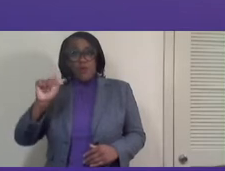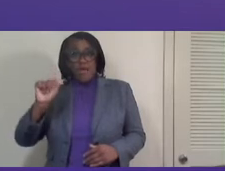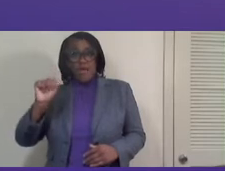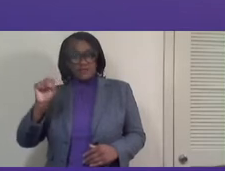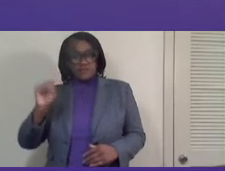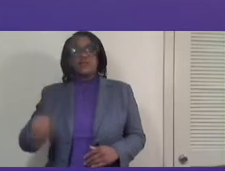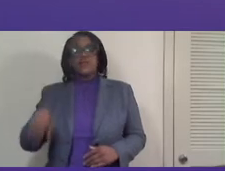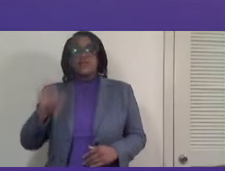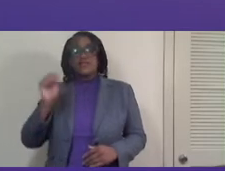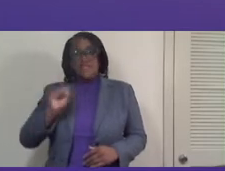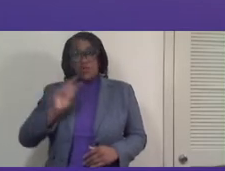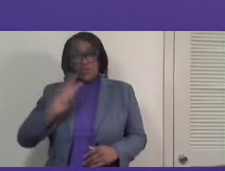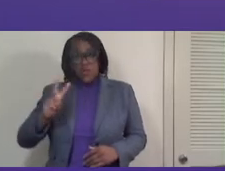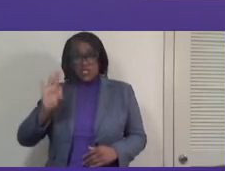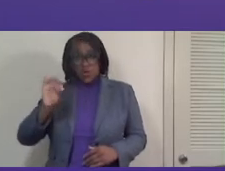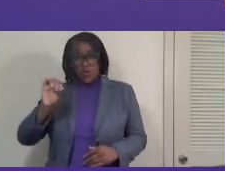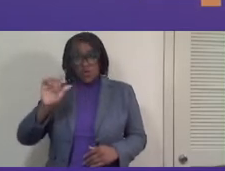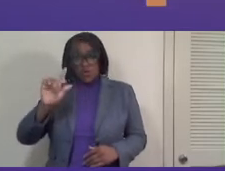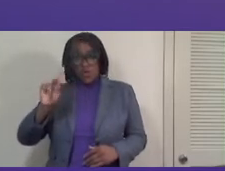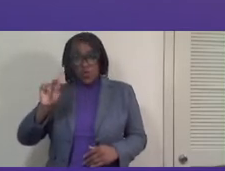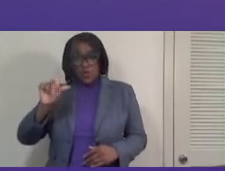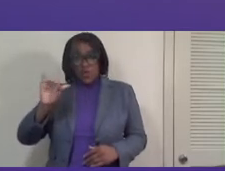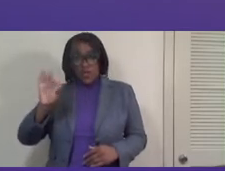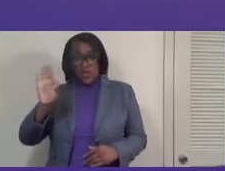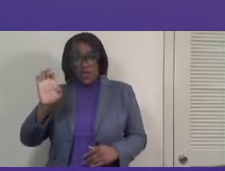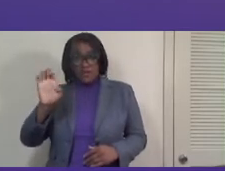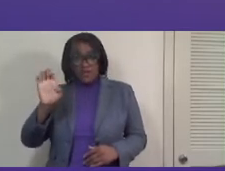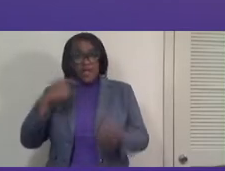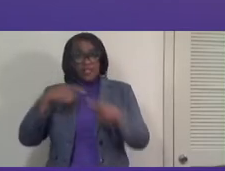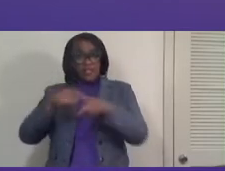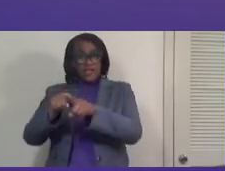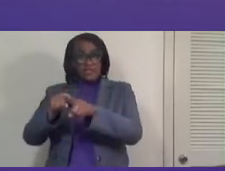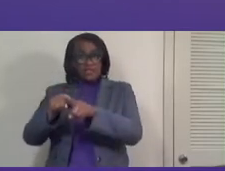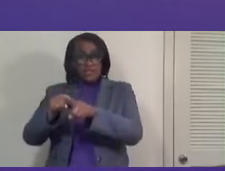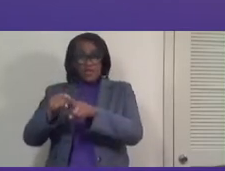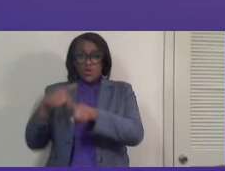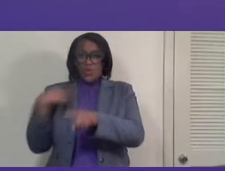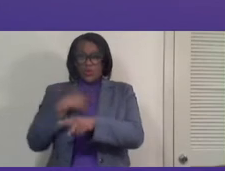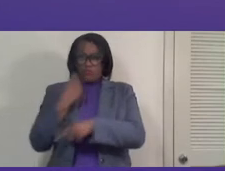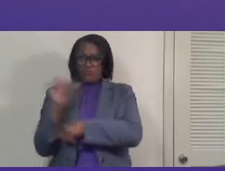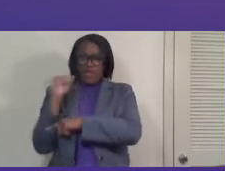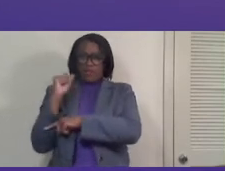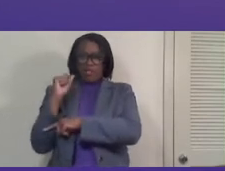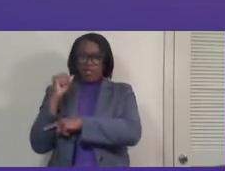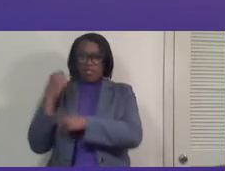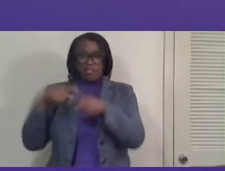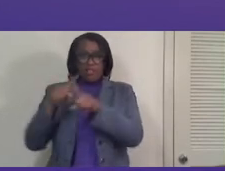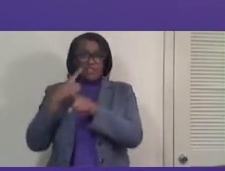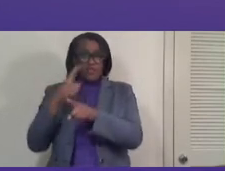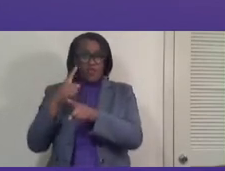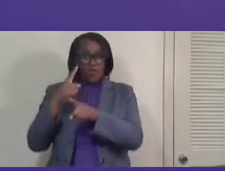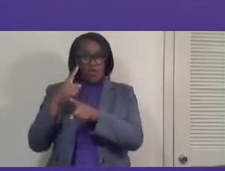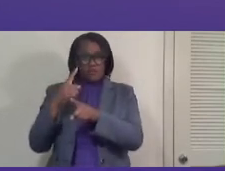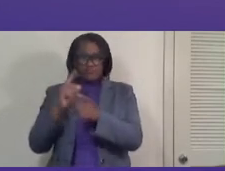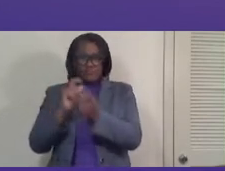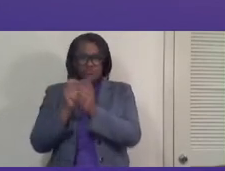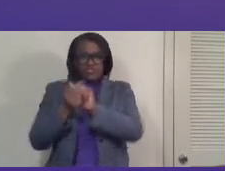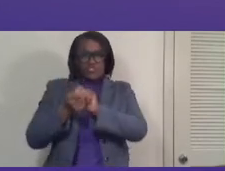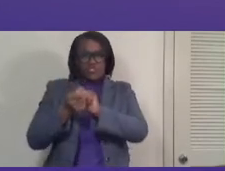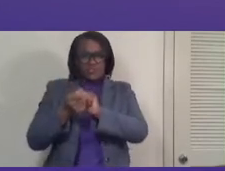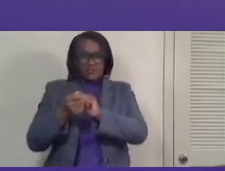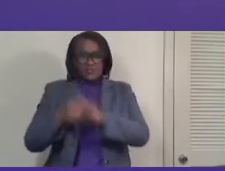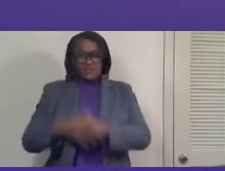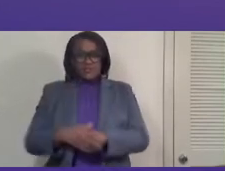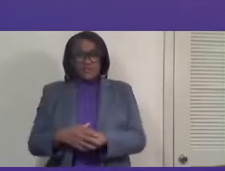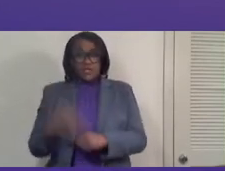Alliance's Radical Imagination for Racial Justice project. And to start out, I'm going to let you all know,